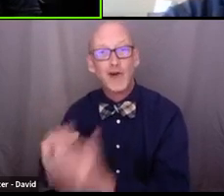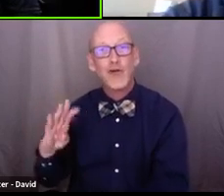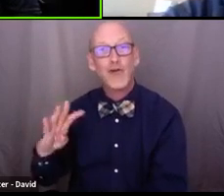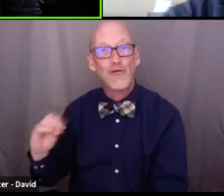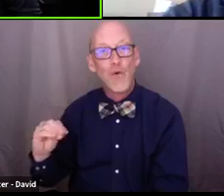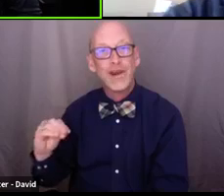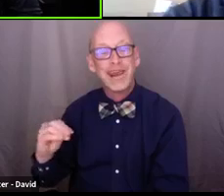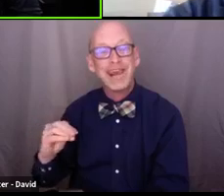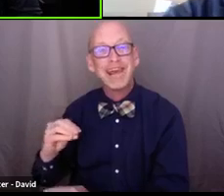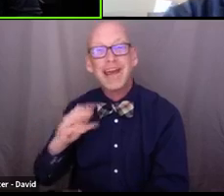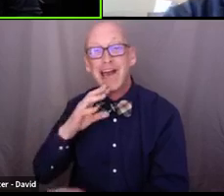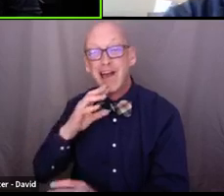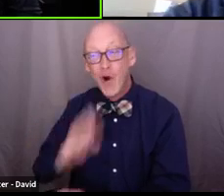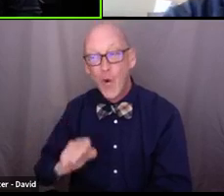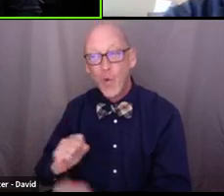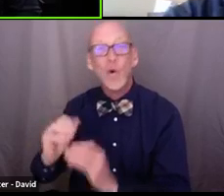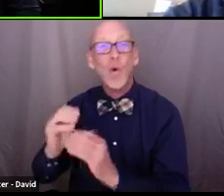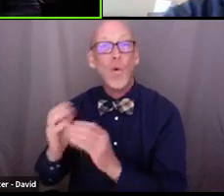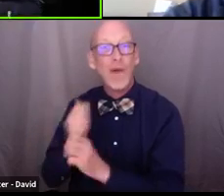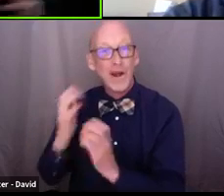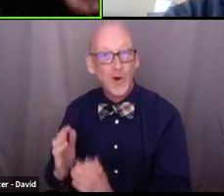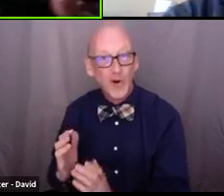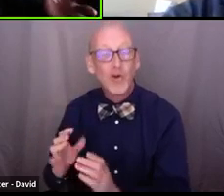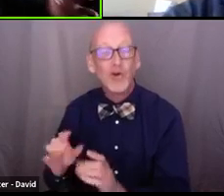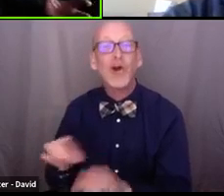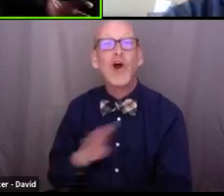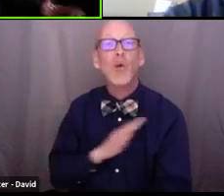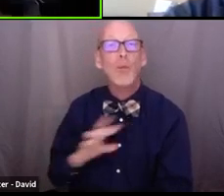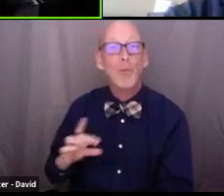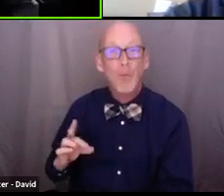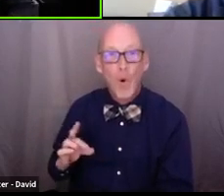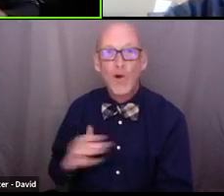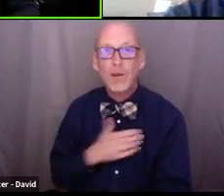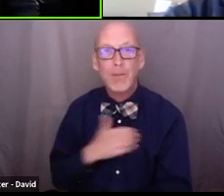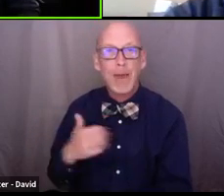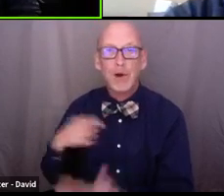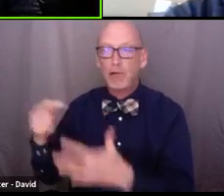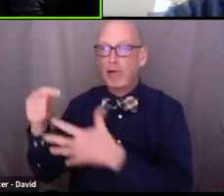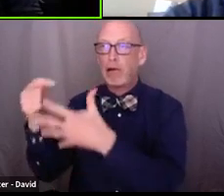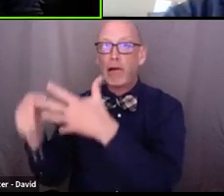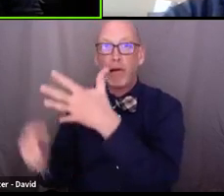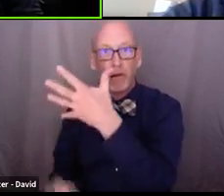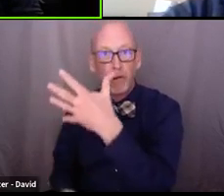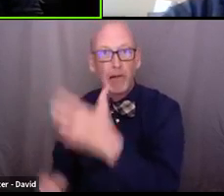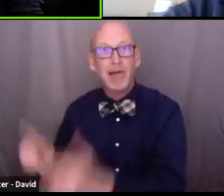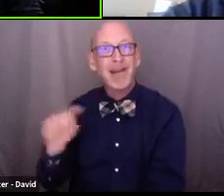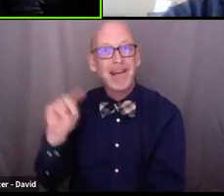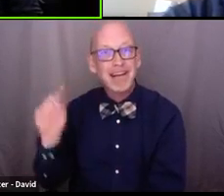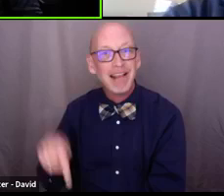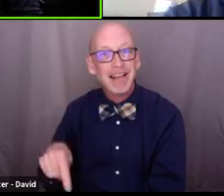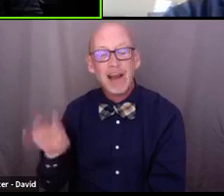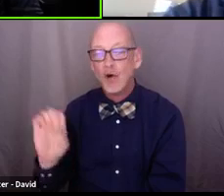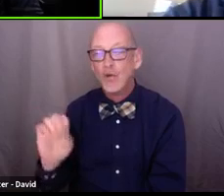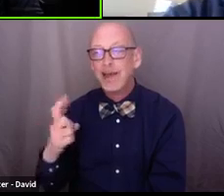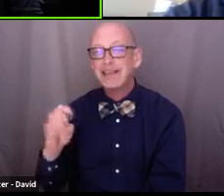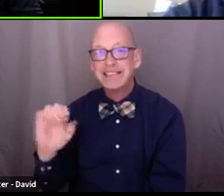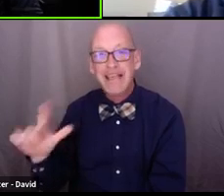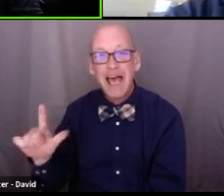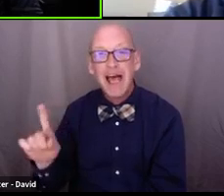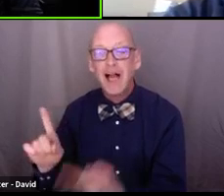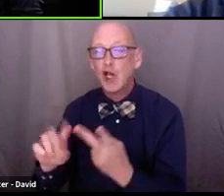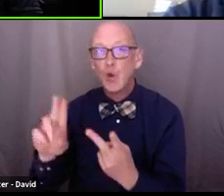United Way, and a board member on a whole bunch of things, including like Toledo Excel, University of